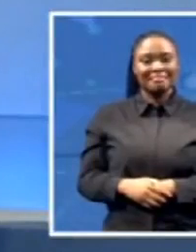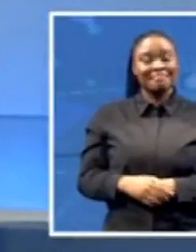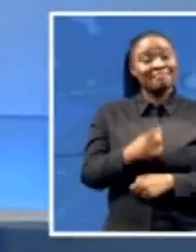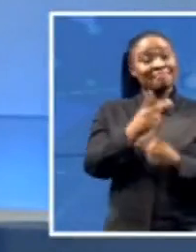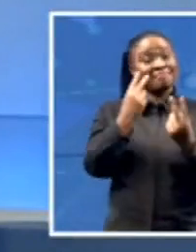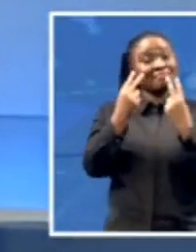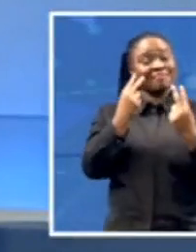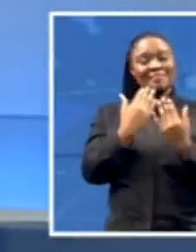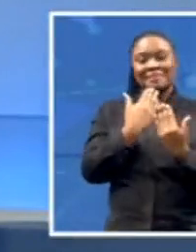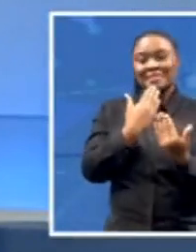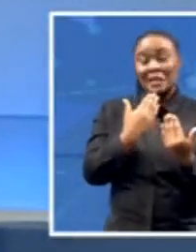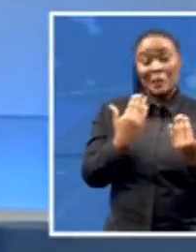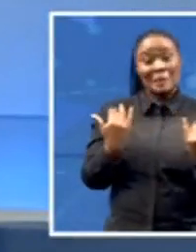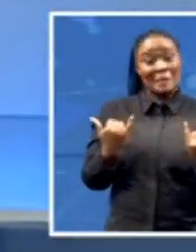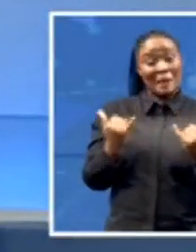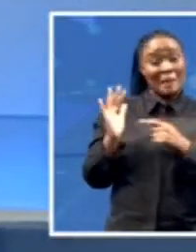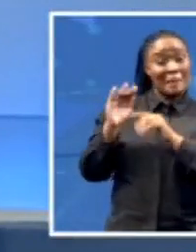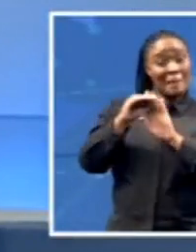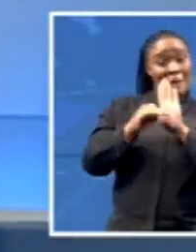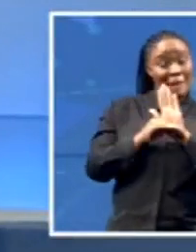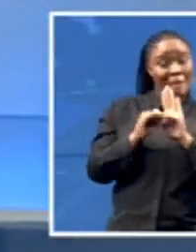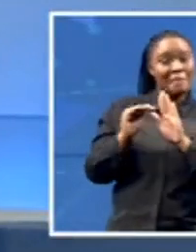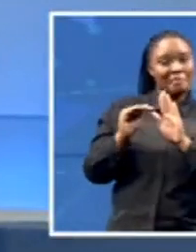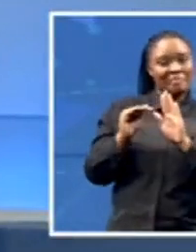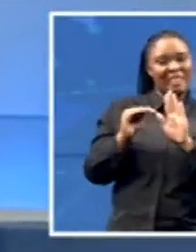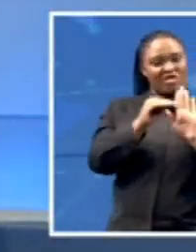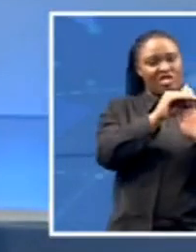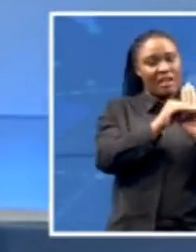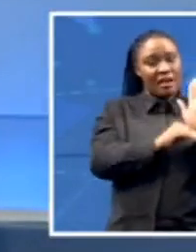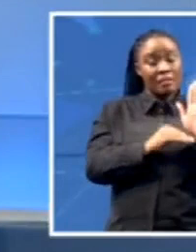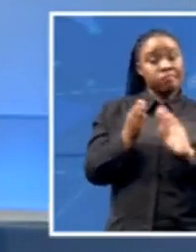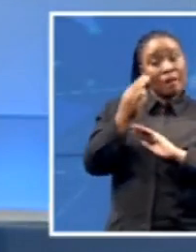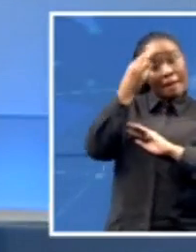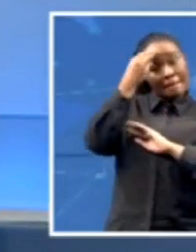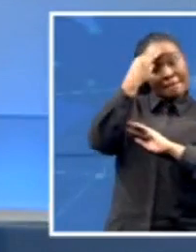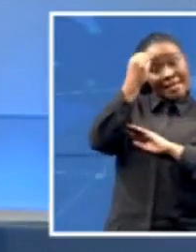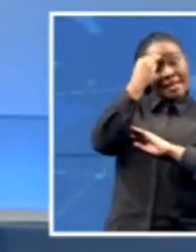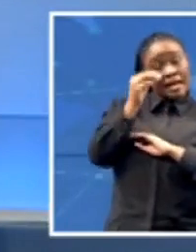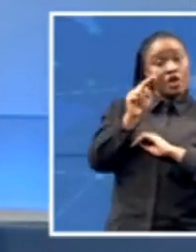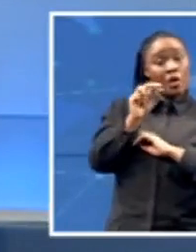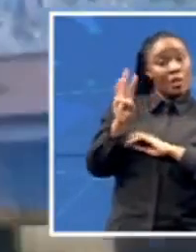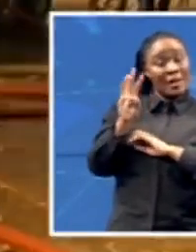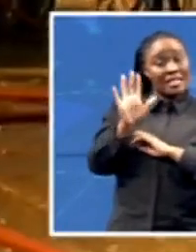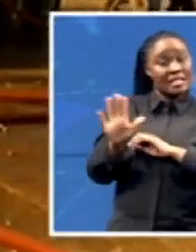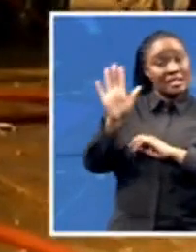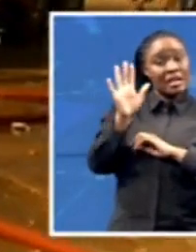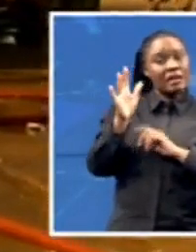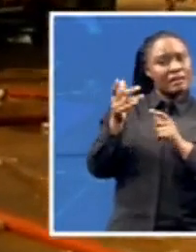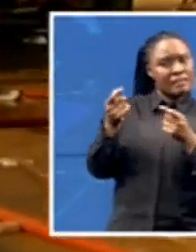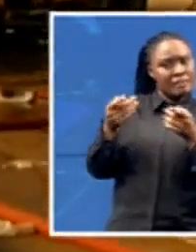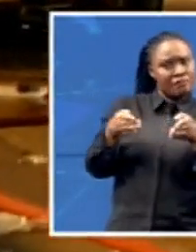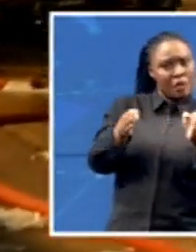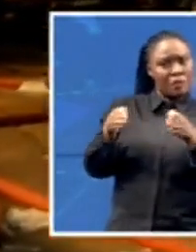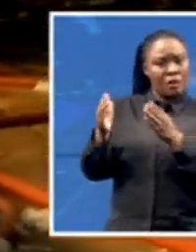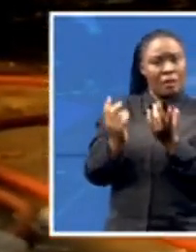Now, several shops along the Station Road in Mahikeng in the Northwest Province have gone up in flames. A fire is reported to have broken